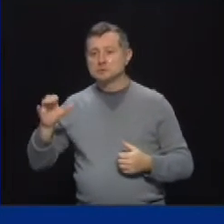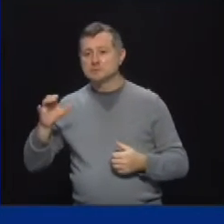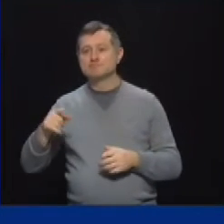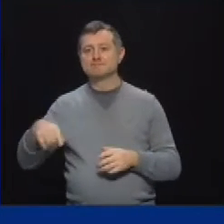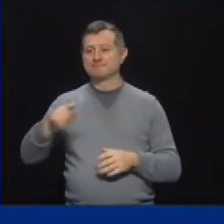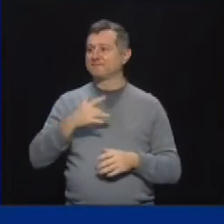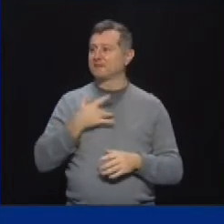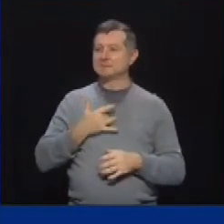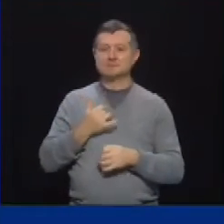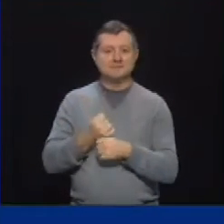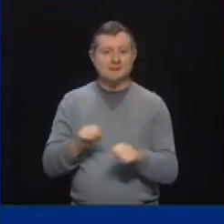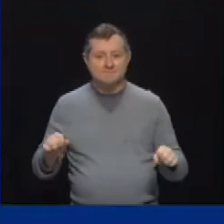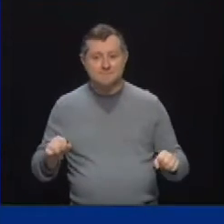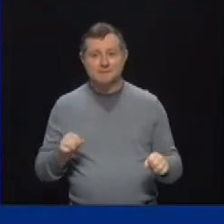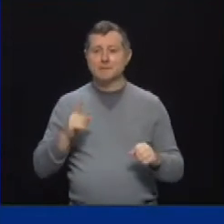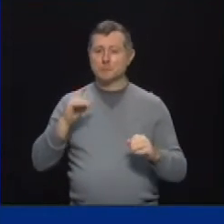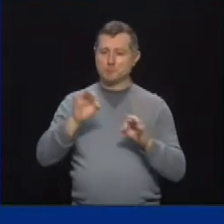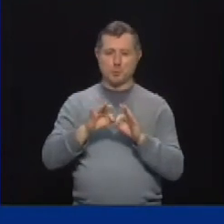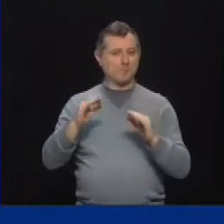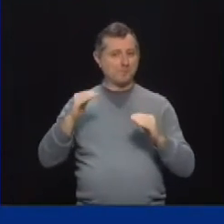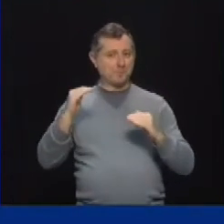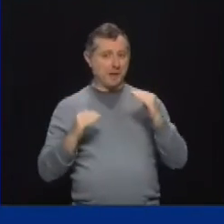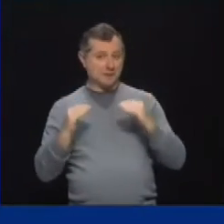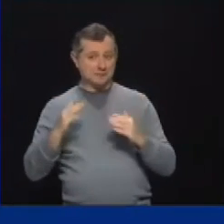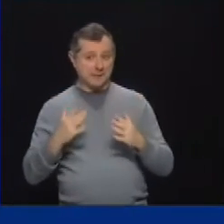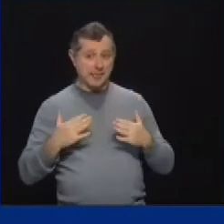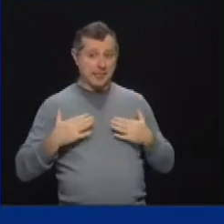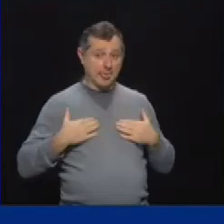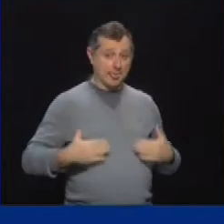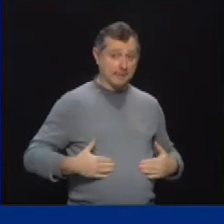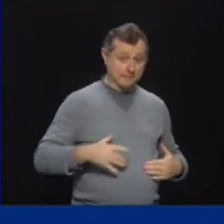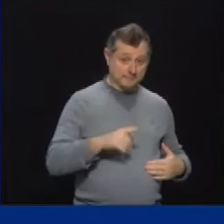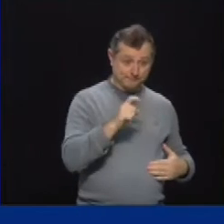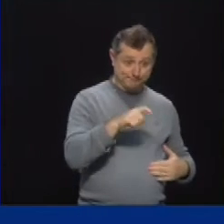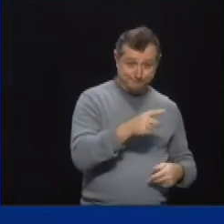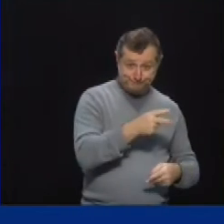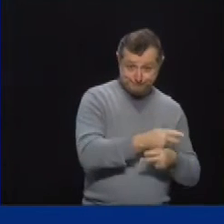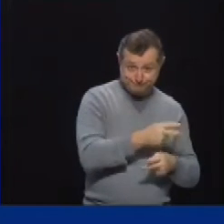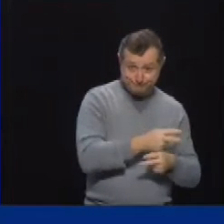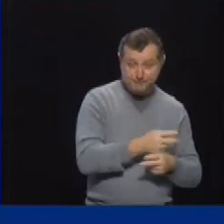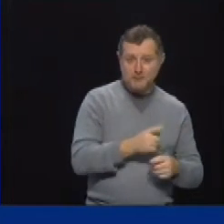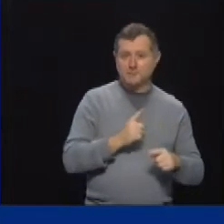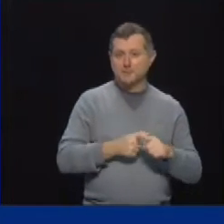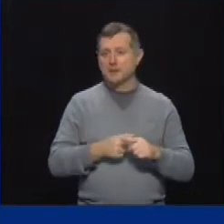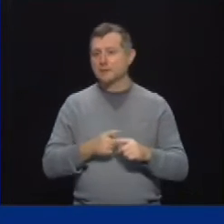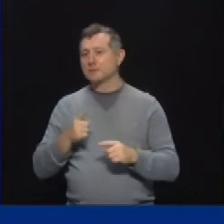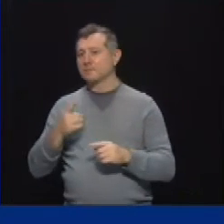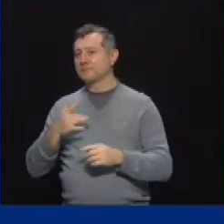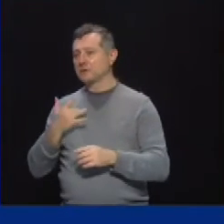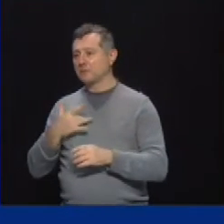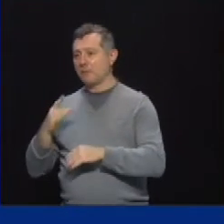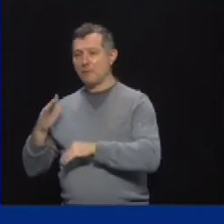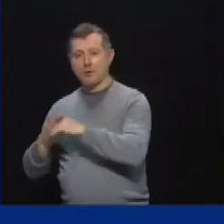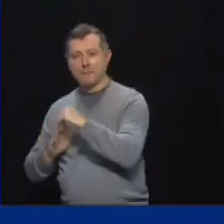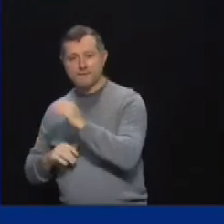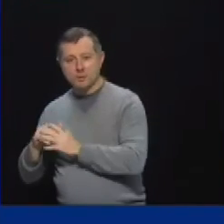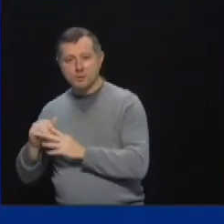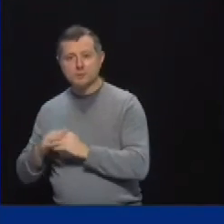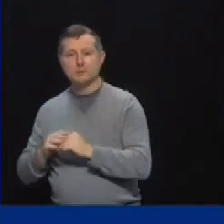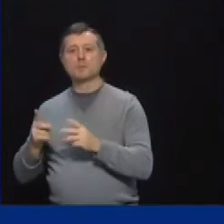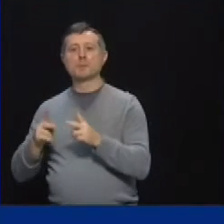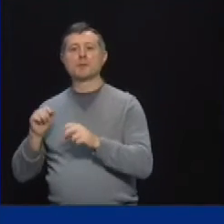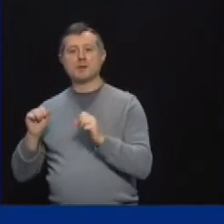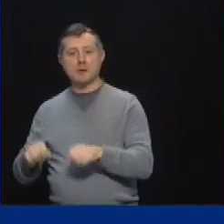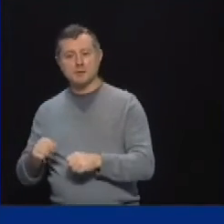the human needs of individuals, but also make sure that people feel comfortable that these people actually have a secure place to put their head down at night.